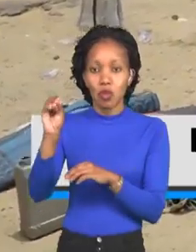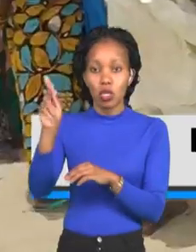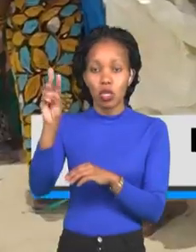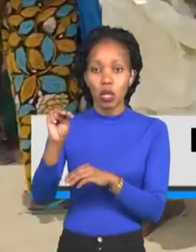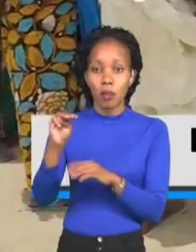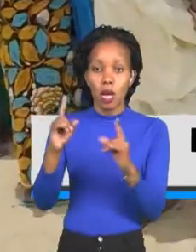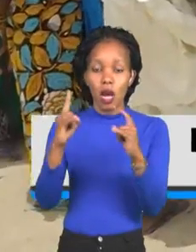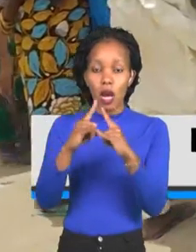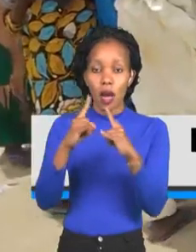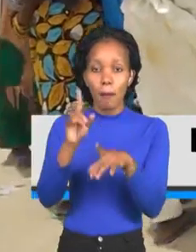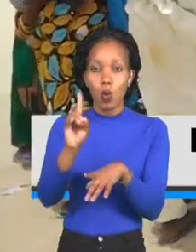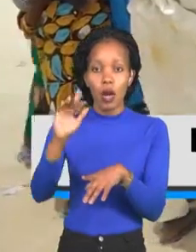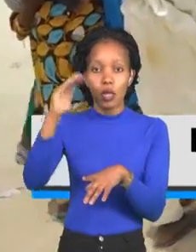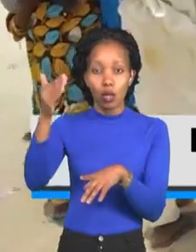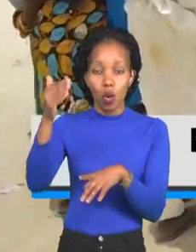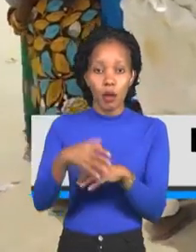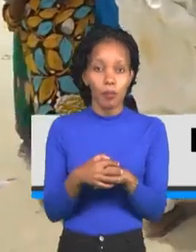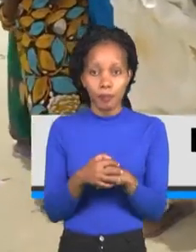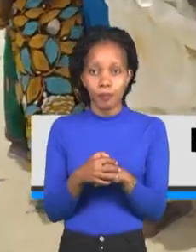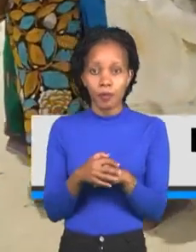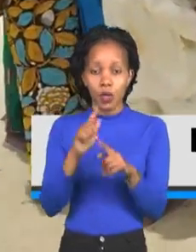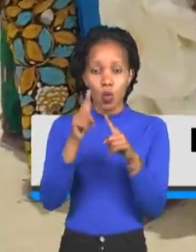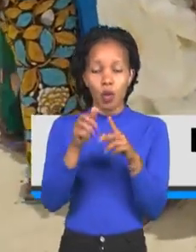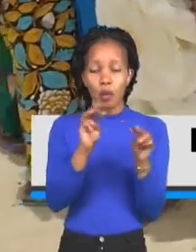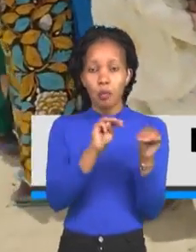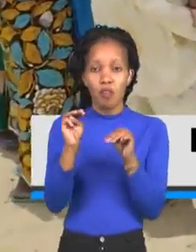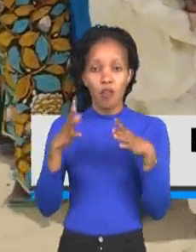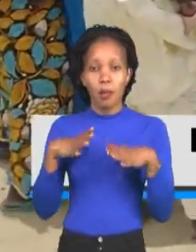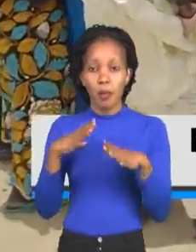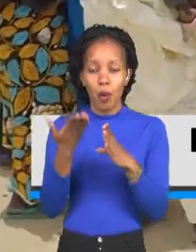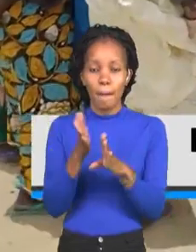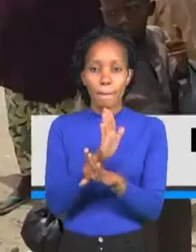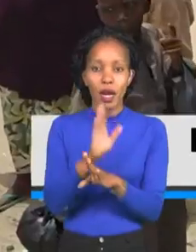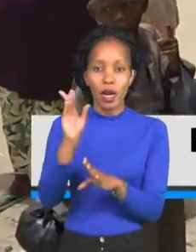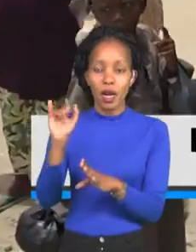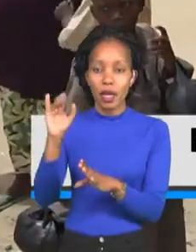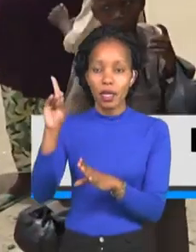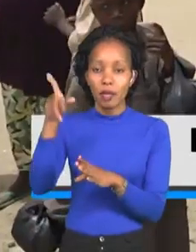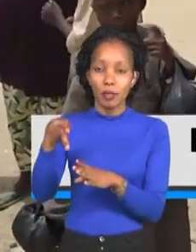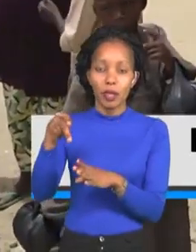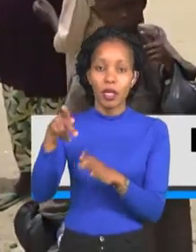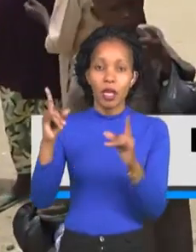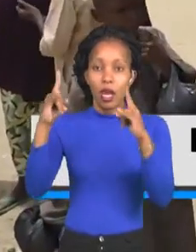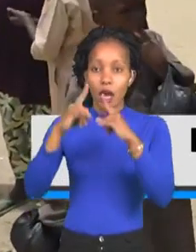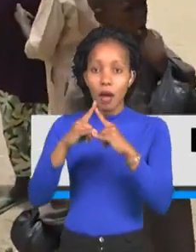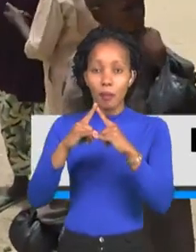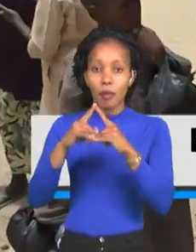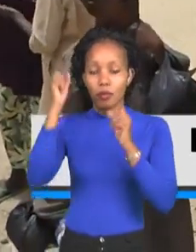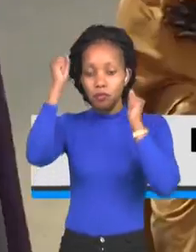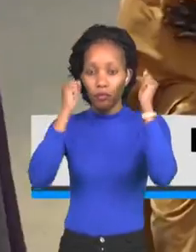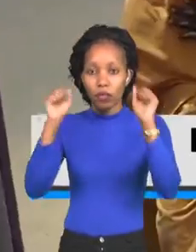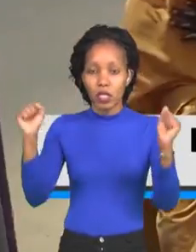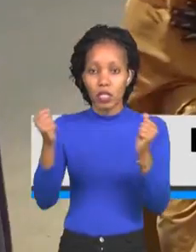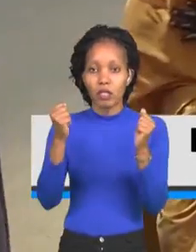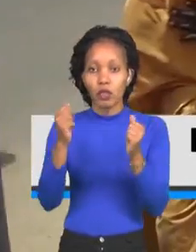displacement camp in the Borno state capital. Evacuated residents were taken to Bakassi IDP camp by the military for their safety as